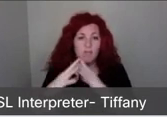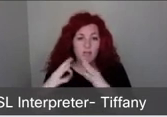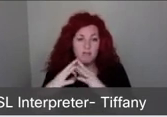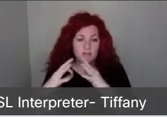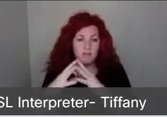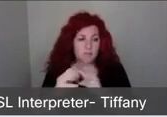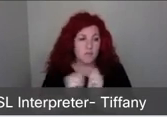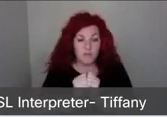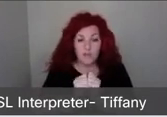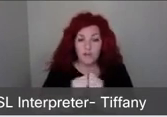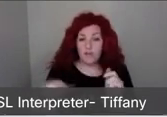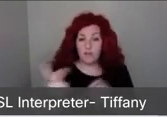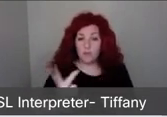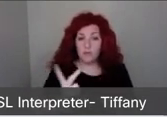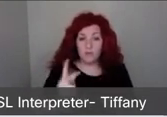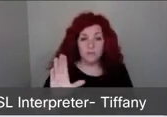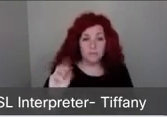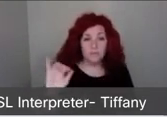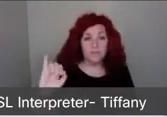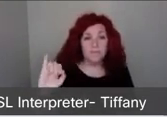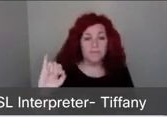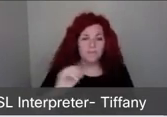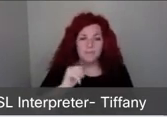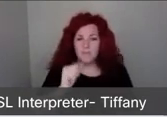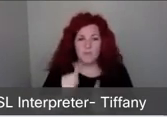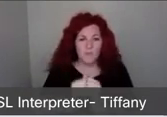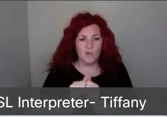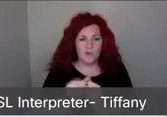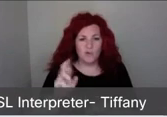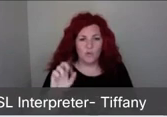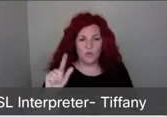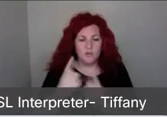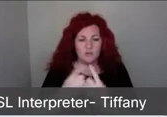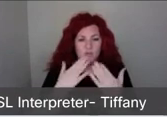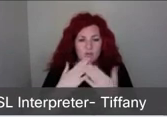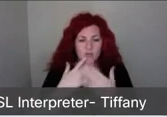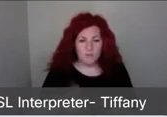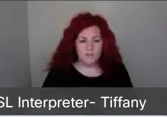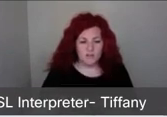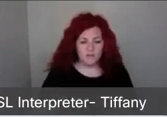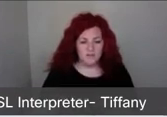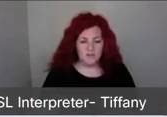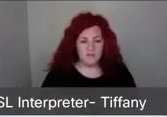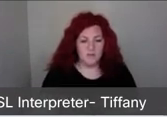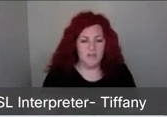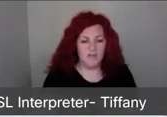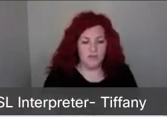are communities of interest rather than with our rural district. Thank you very much.